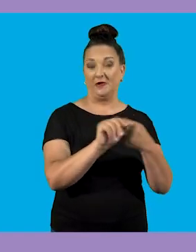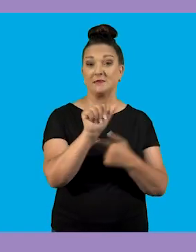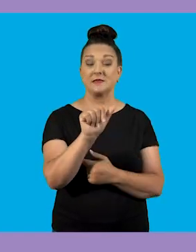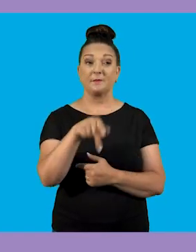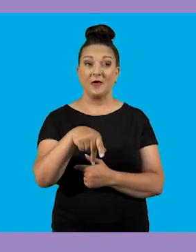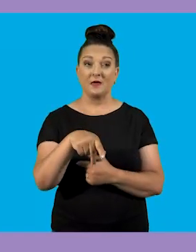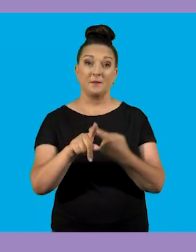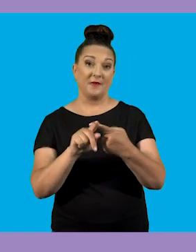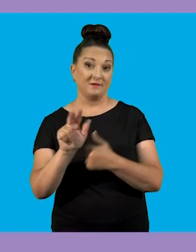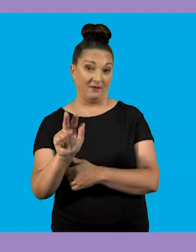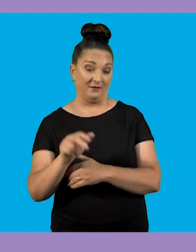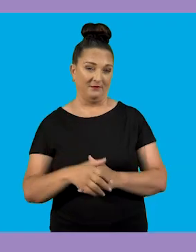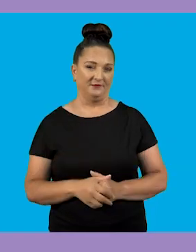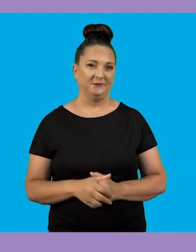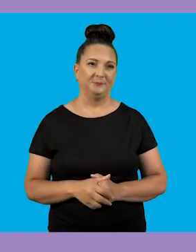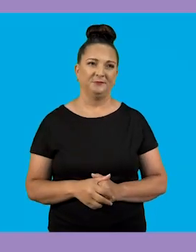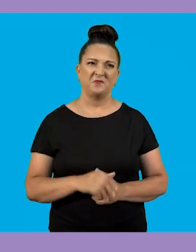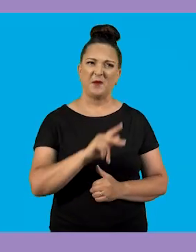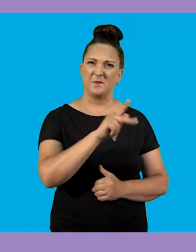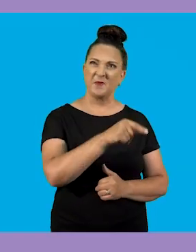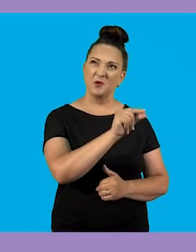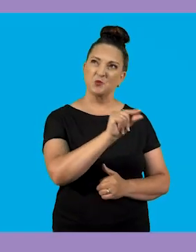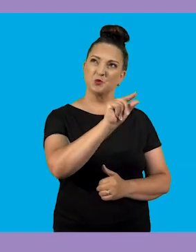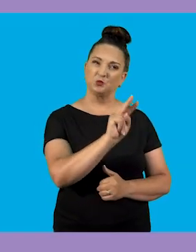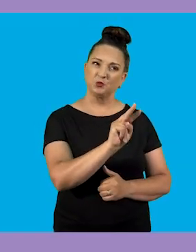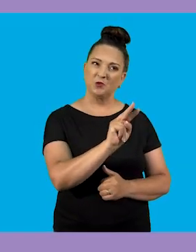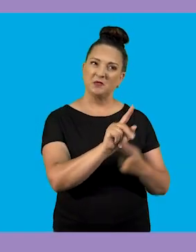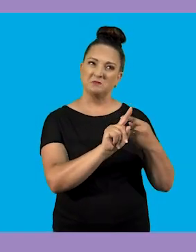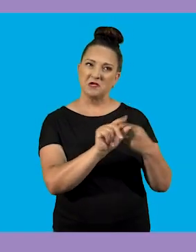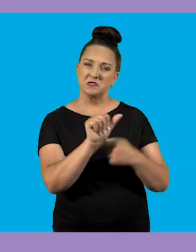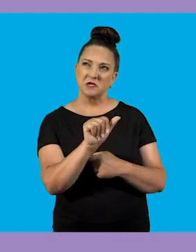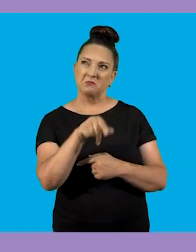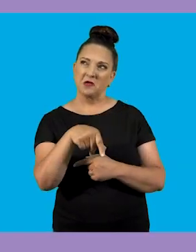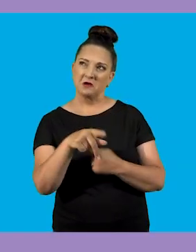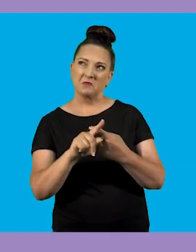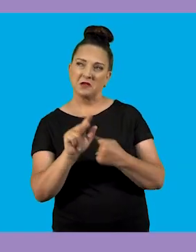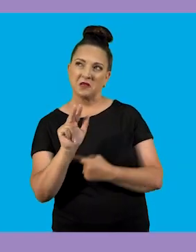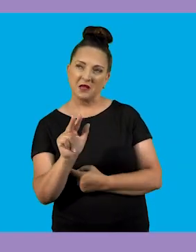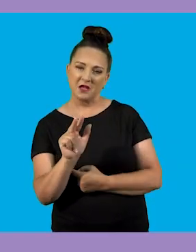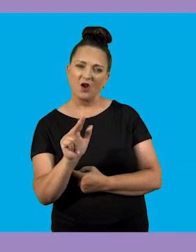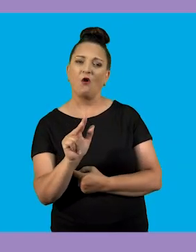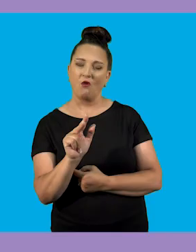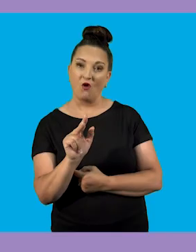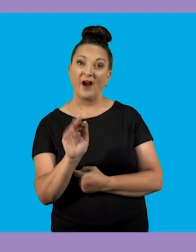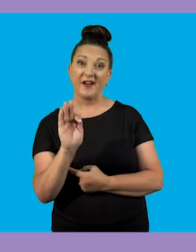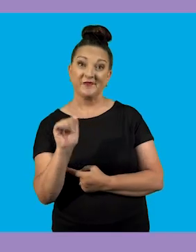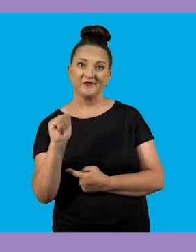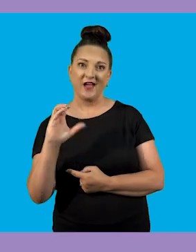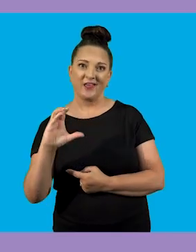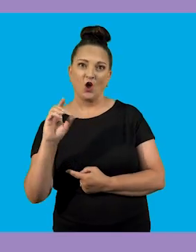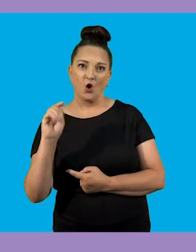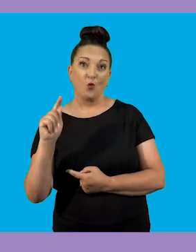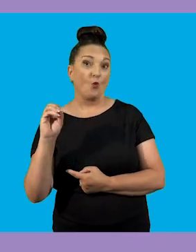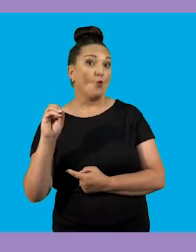plus 6p plus 8. So p squared plus 6p plus 8, we are going to